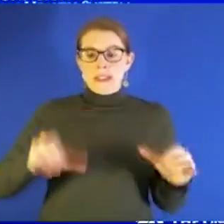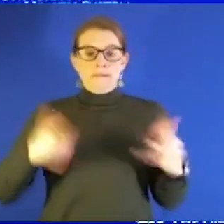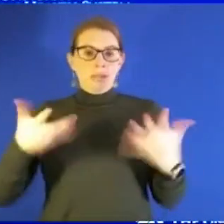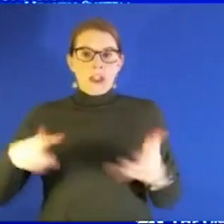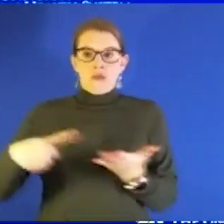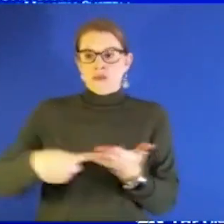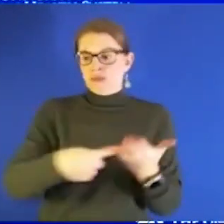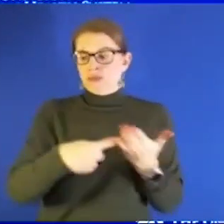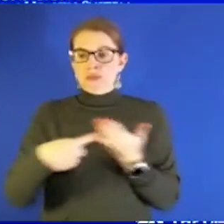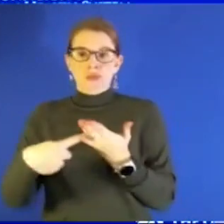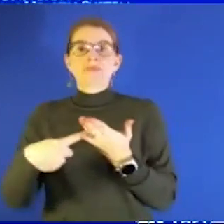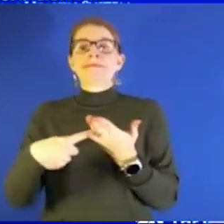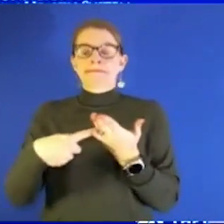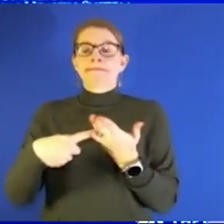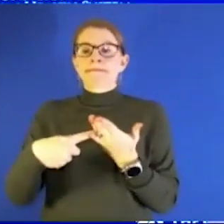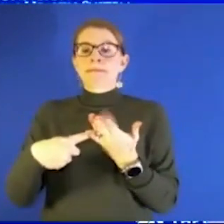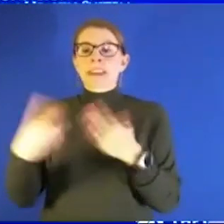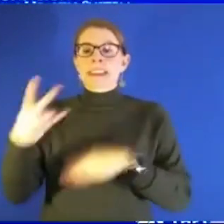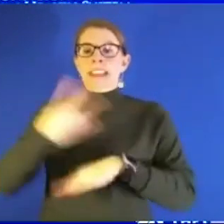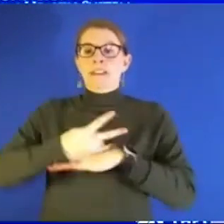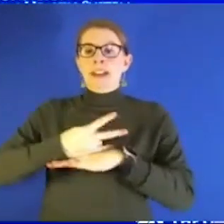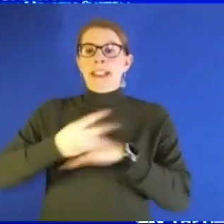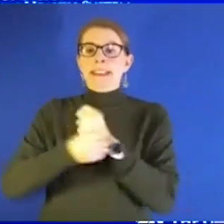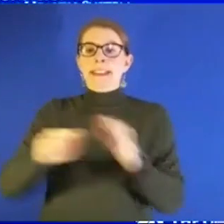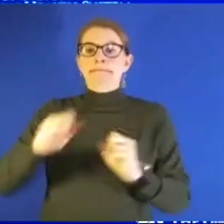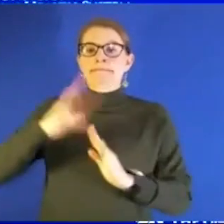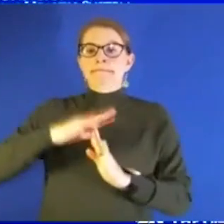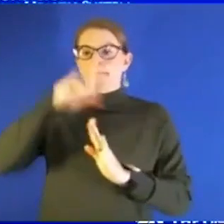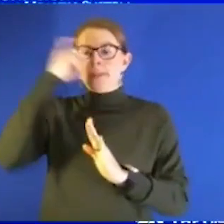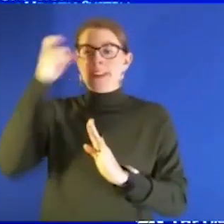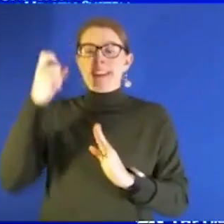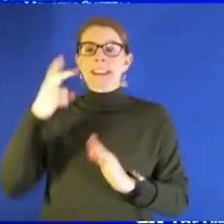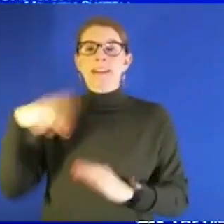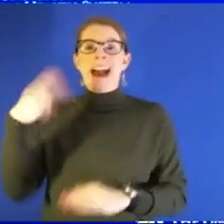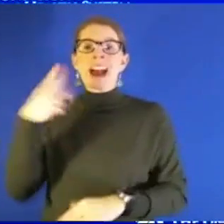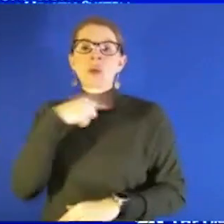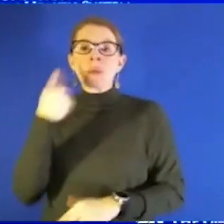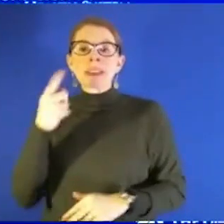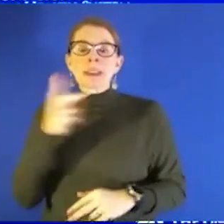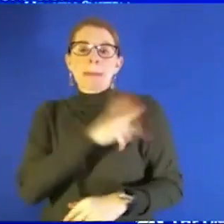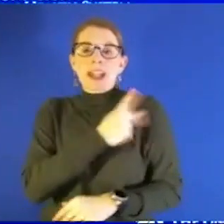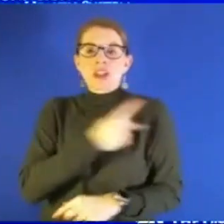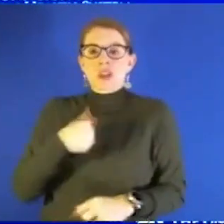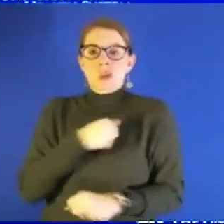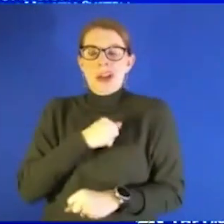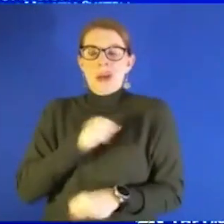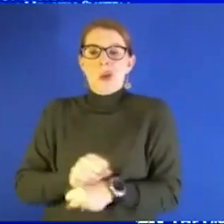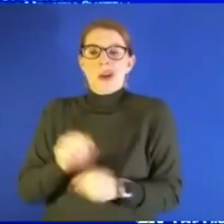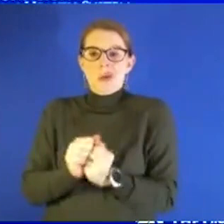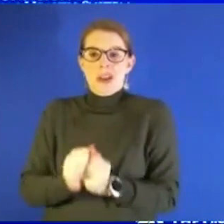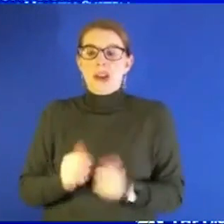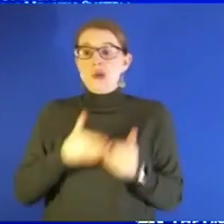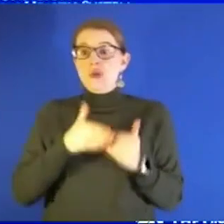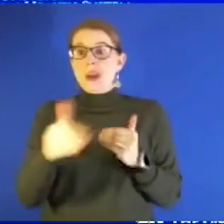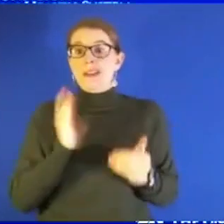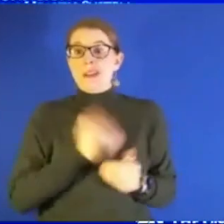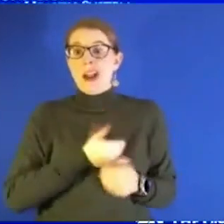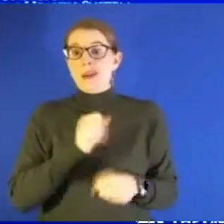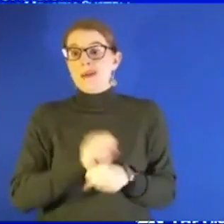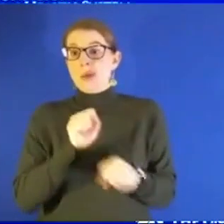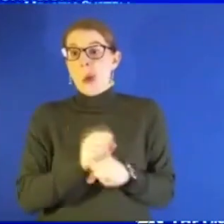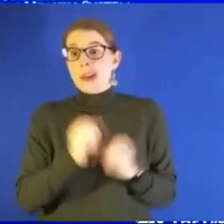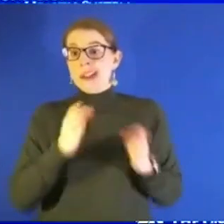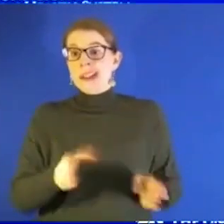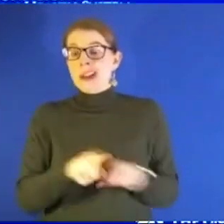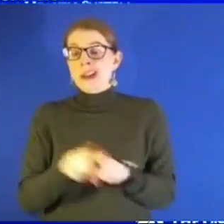was the safest because of the high-risk patients that we deal with and wanting to keep the rest of our employees, but also the patients, as safe